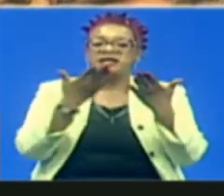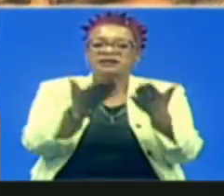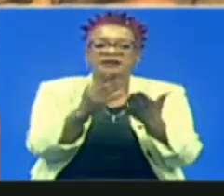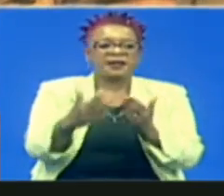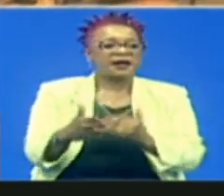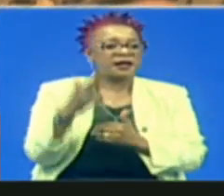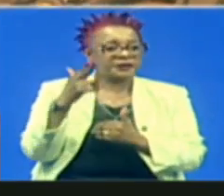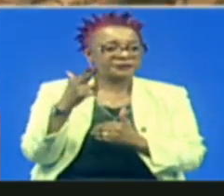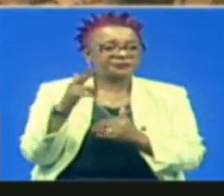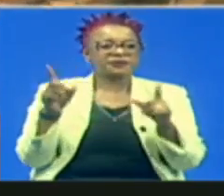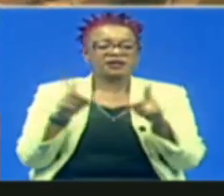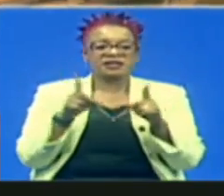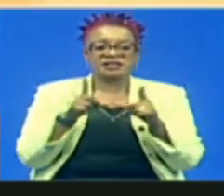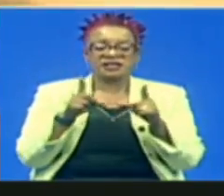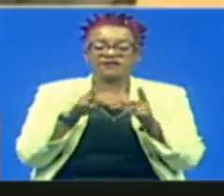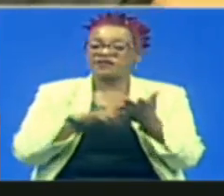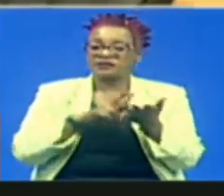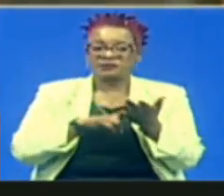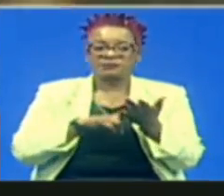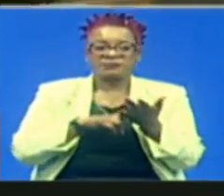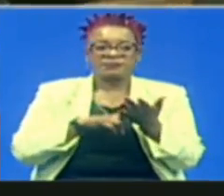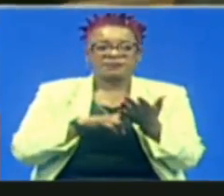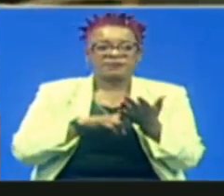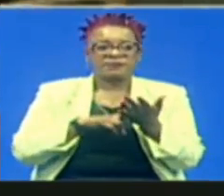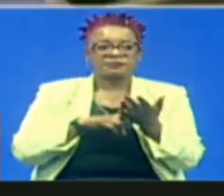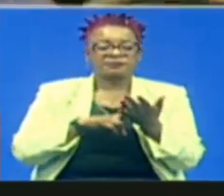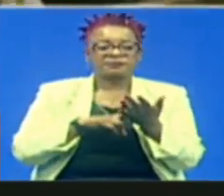and licenses for vetting.